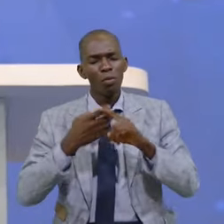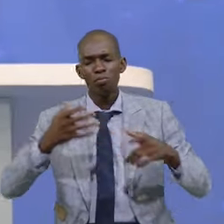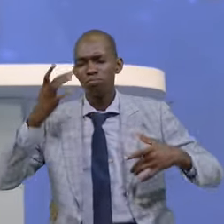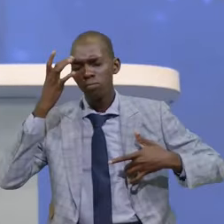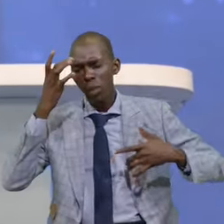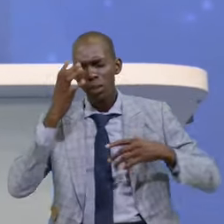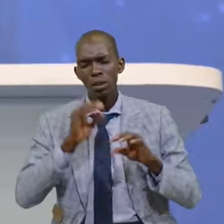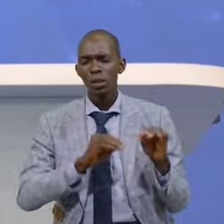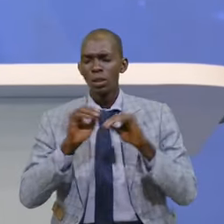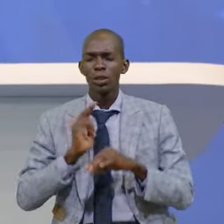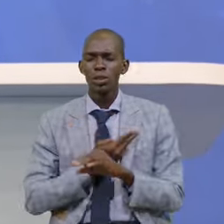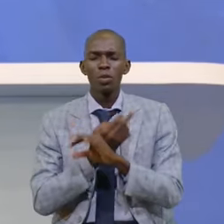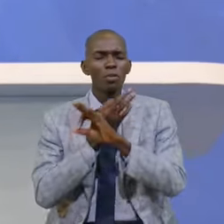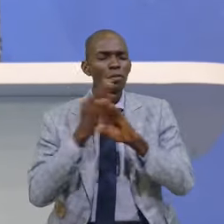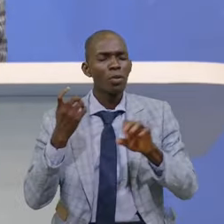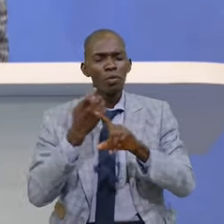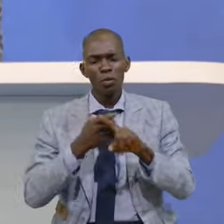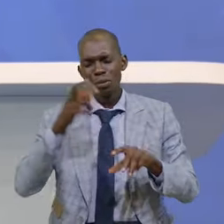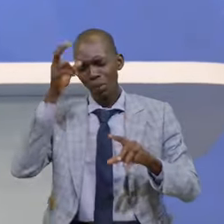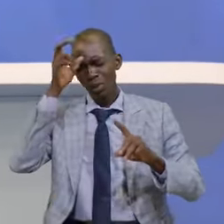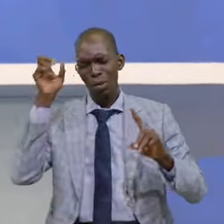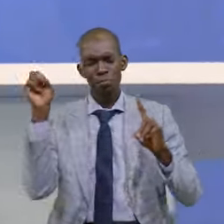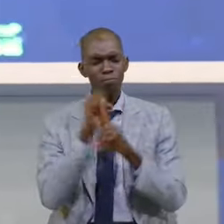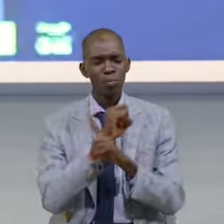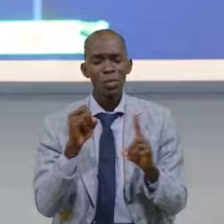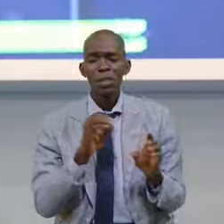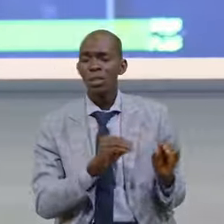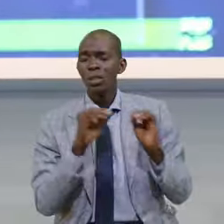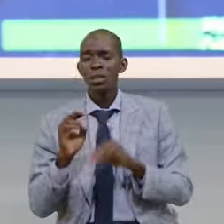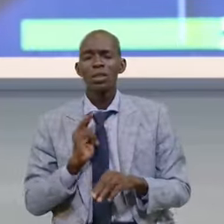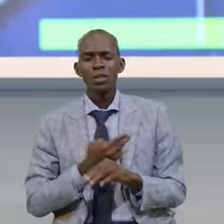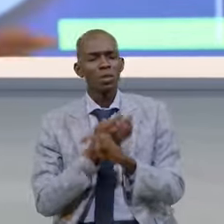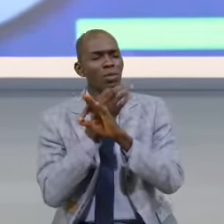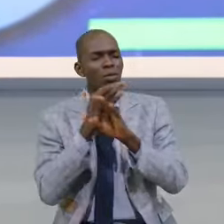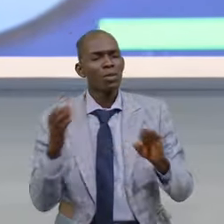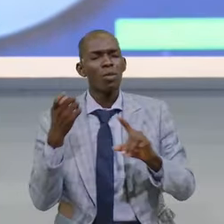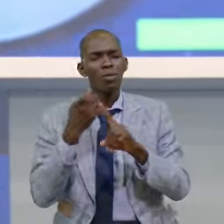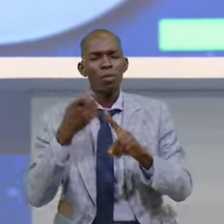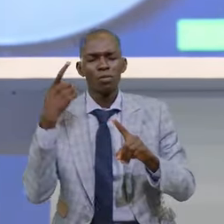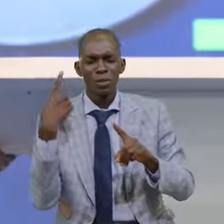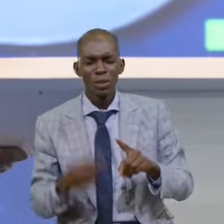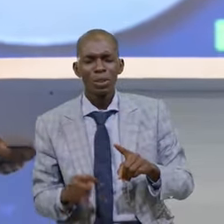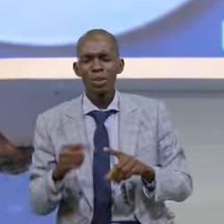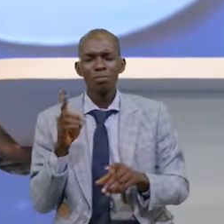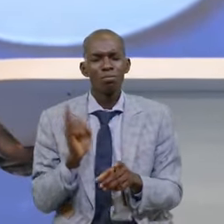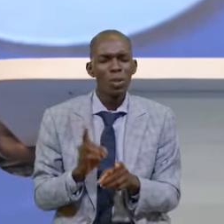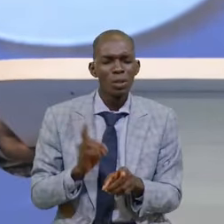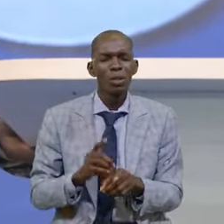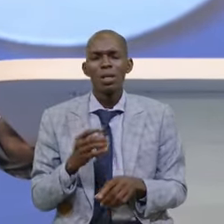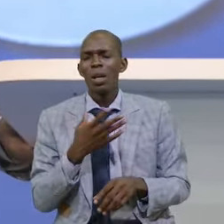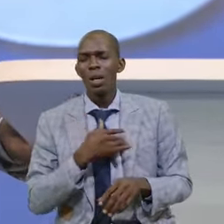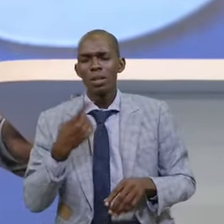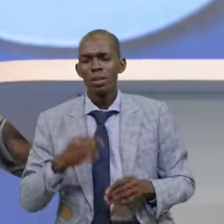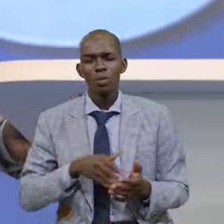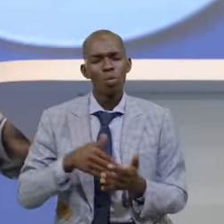us free from satanic attack, set us free from the impotency and the powerlessness of